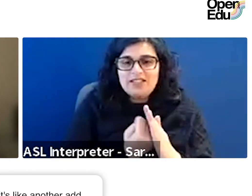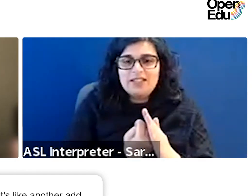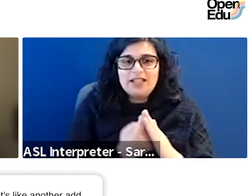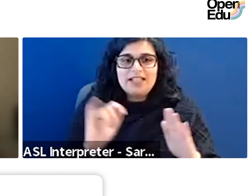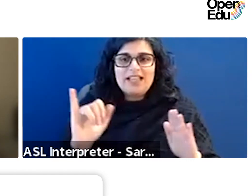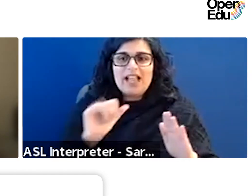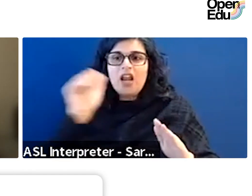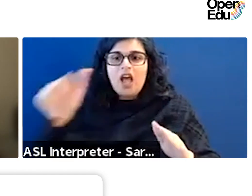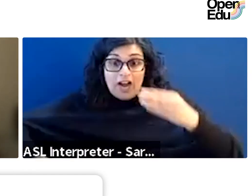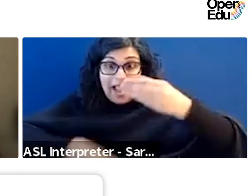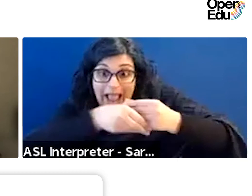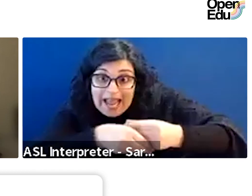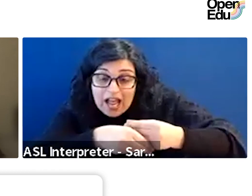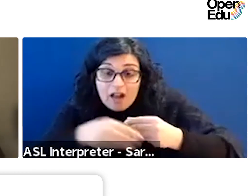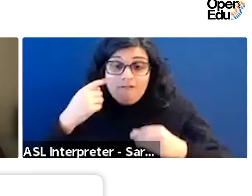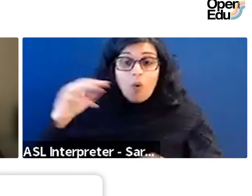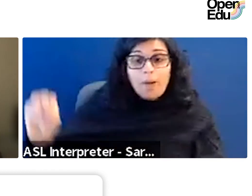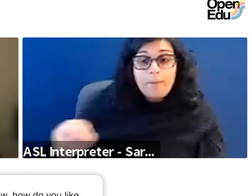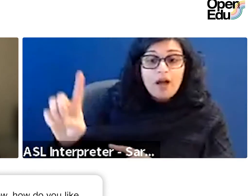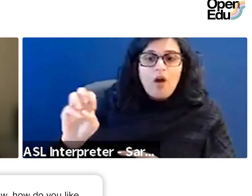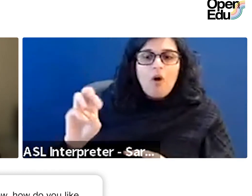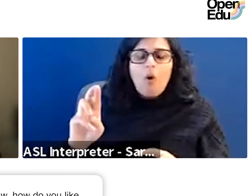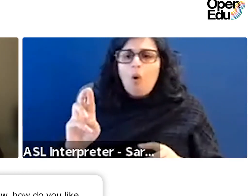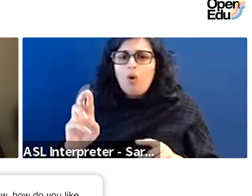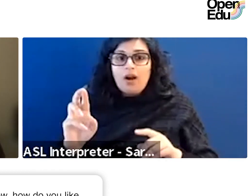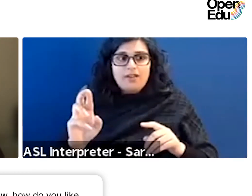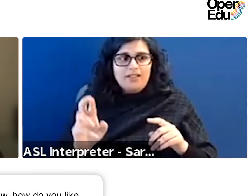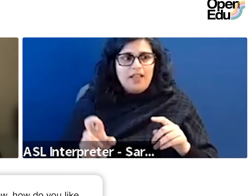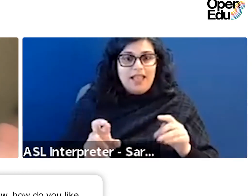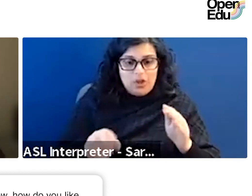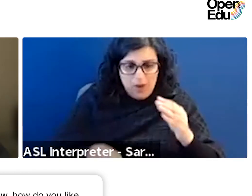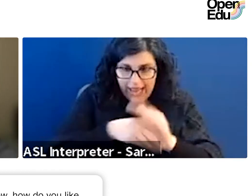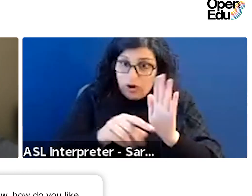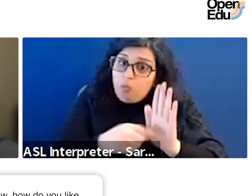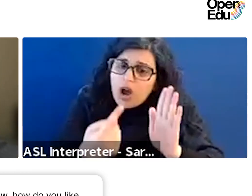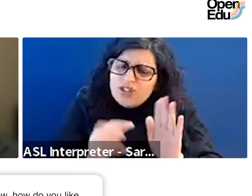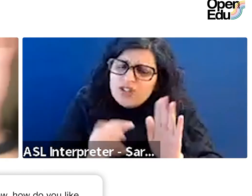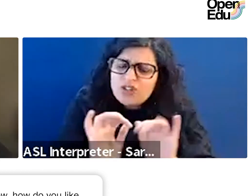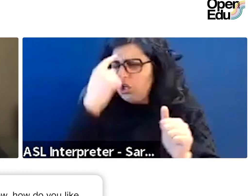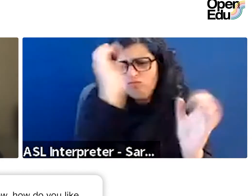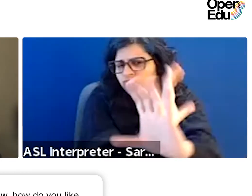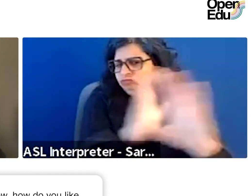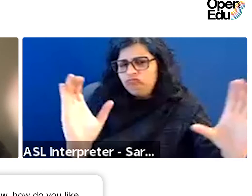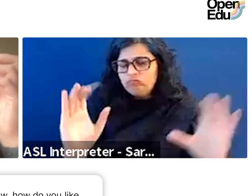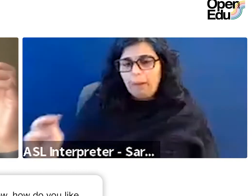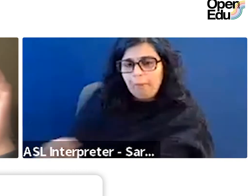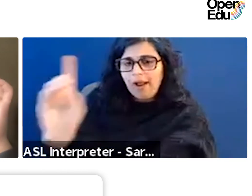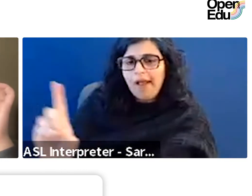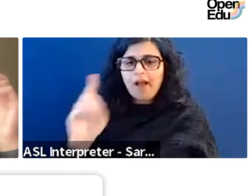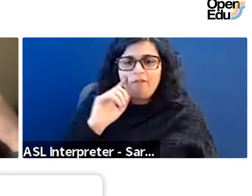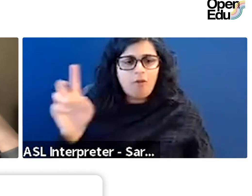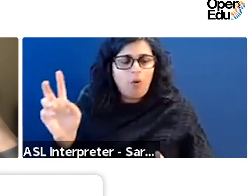modular design, or is it at once? Is it, how do you expect a modular